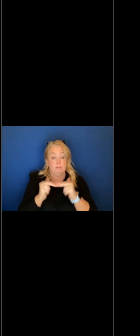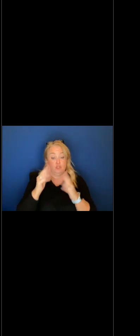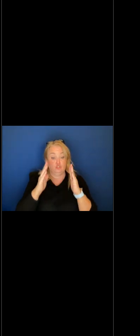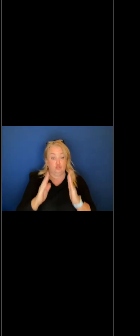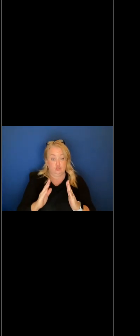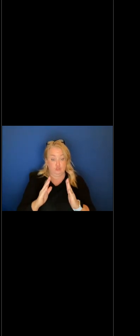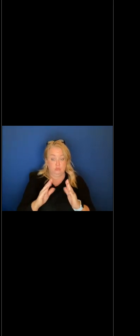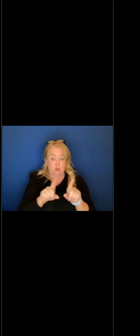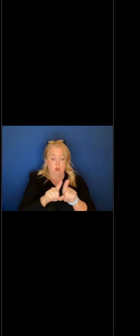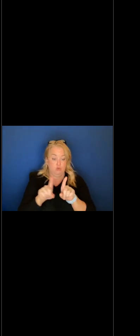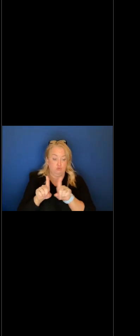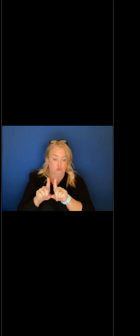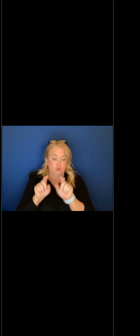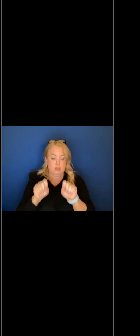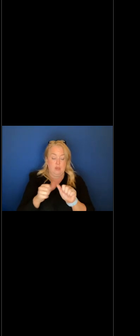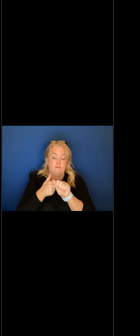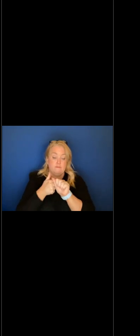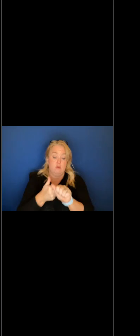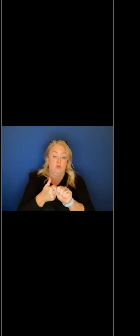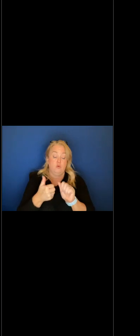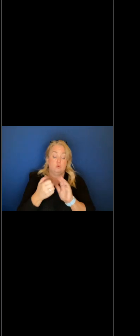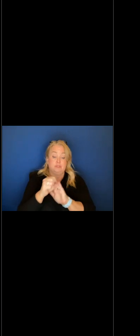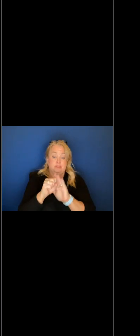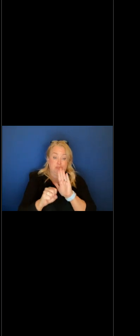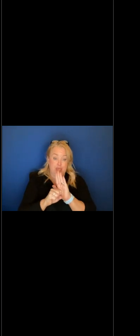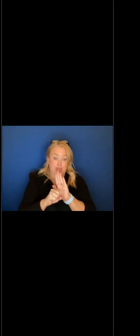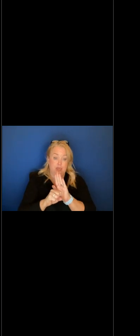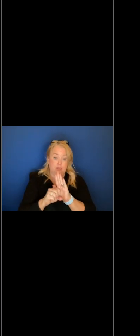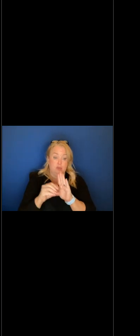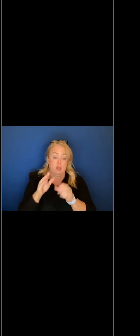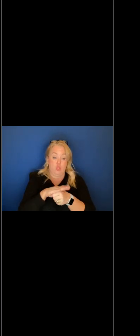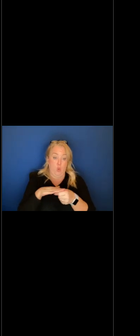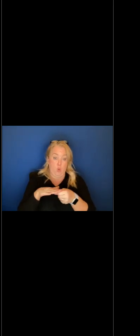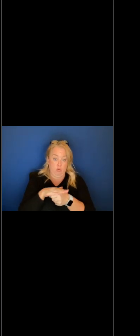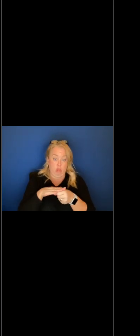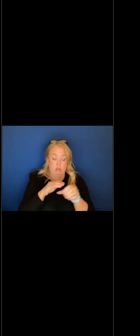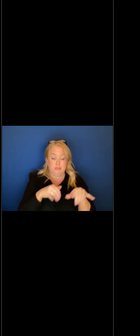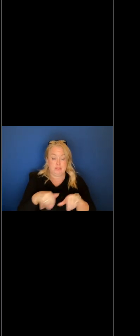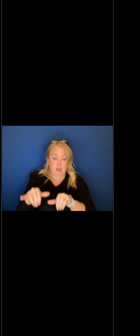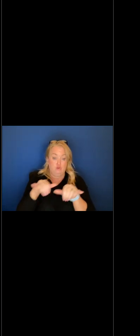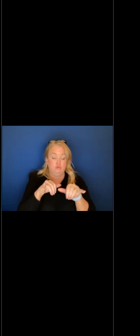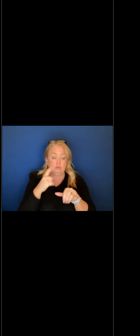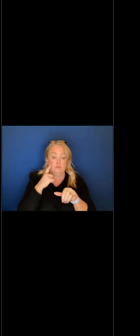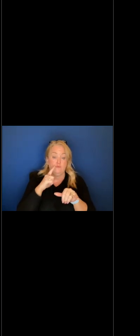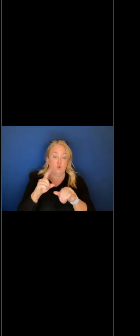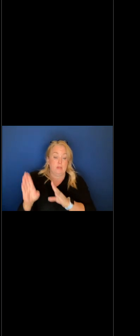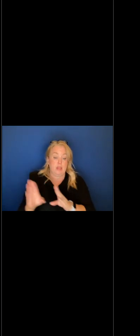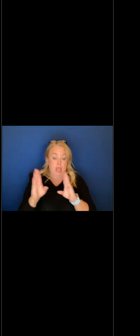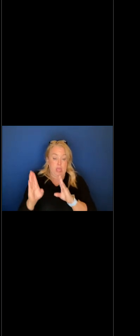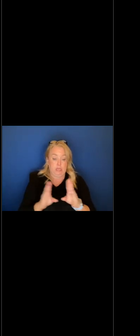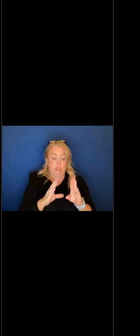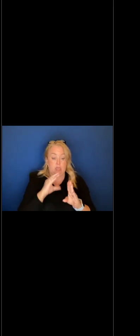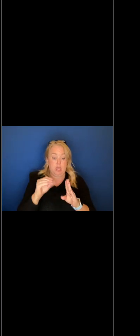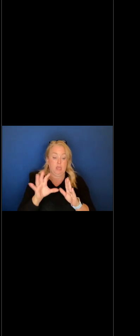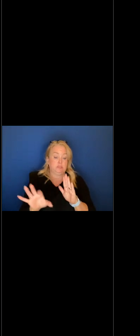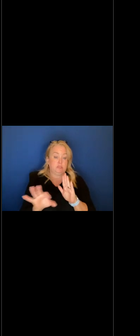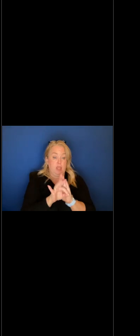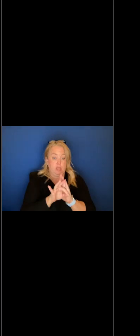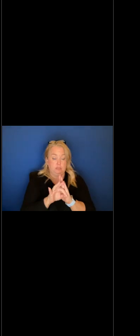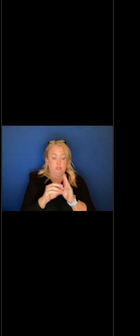also may follow state or local standards in planning for or selecting